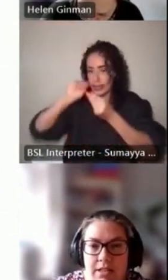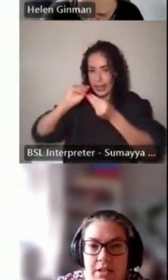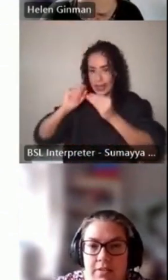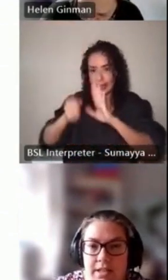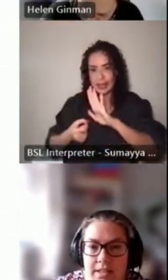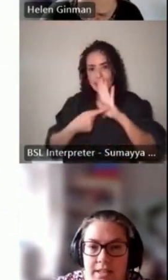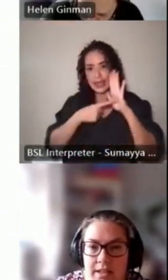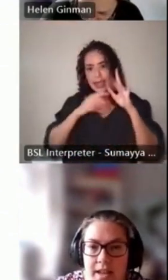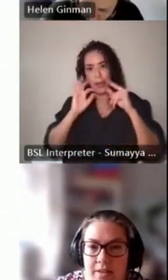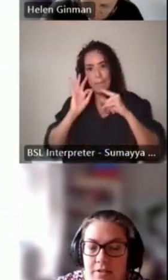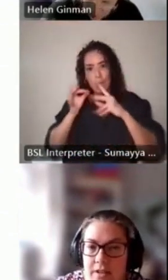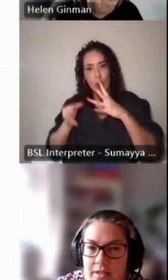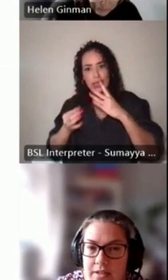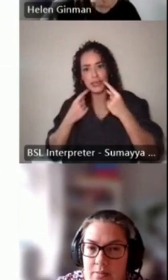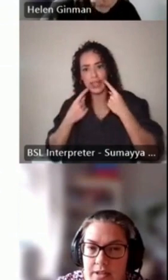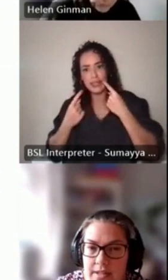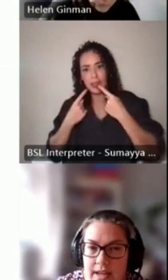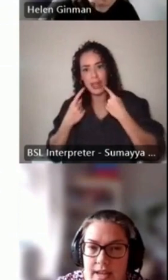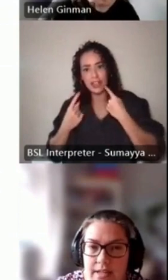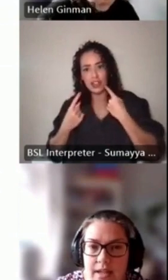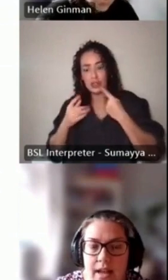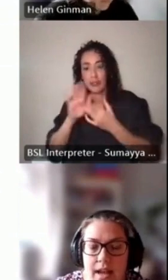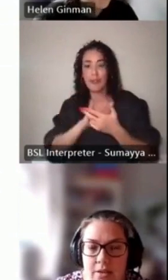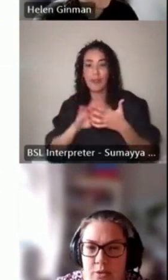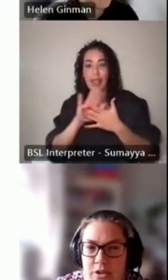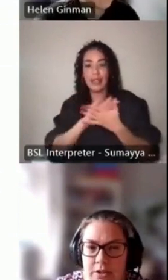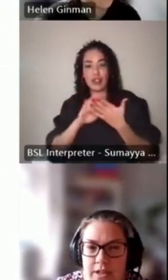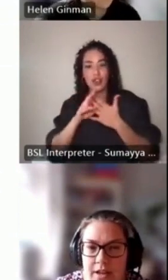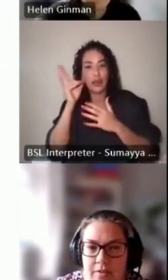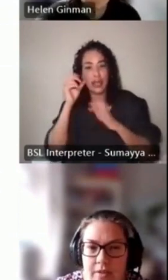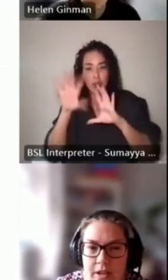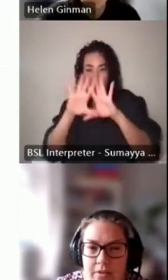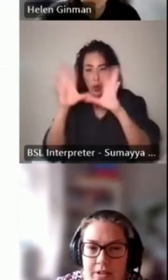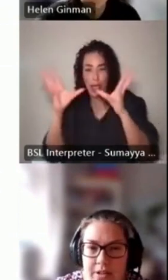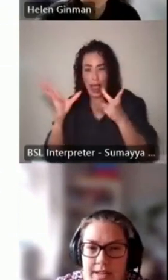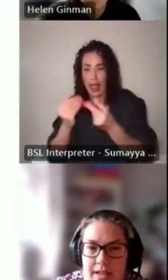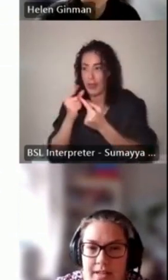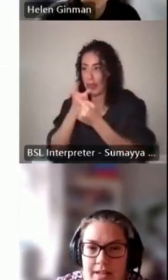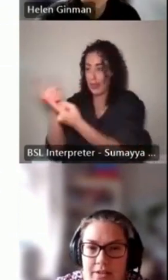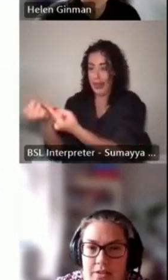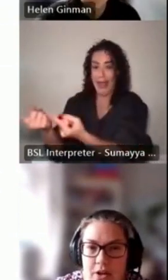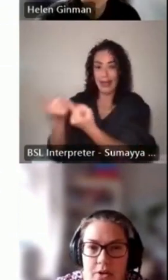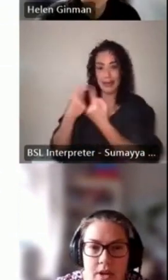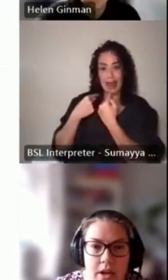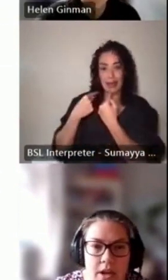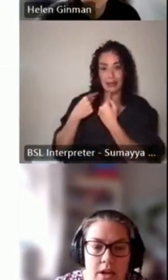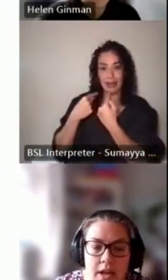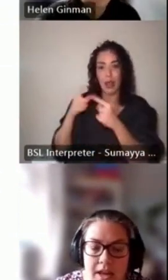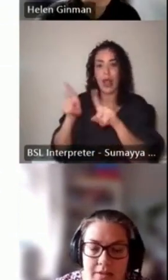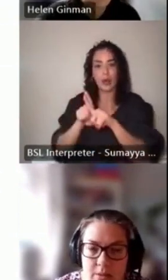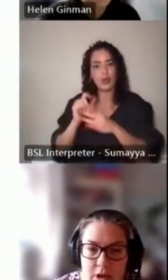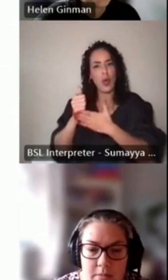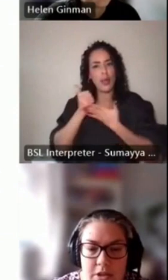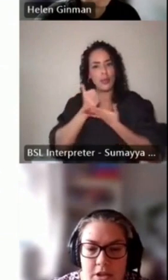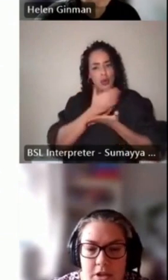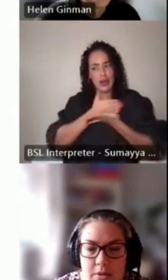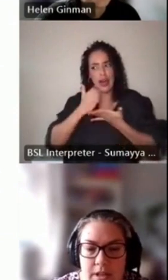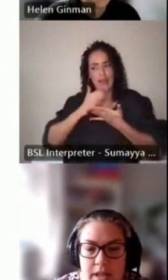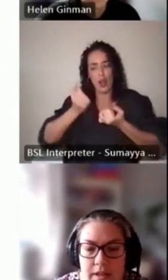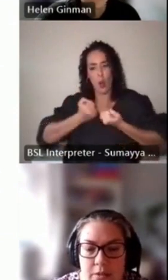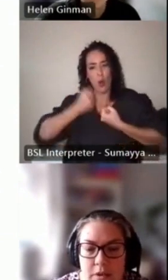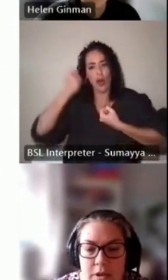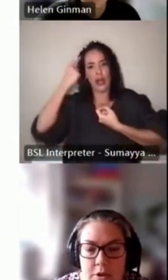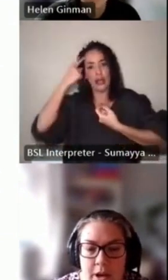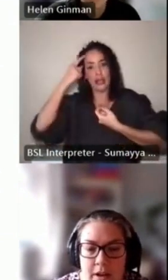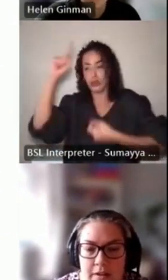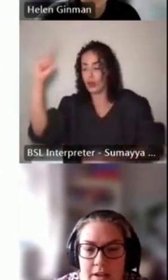of demonstrating that you've listened to everything that someone has said, and also to clarify your understanding. So if someone comes to